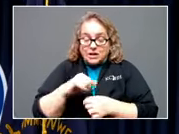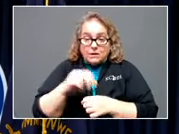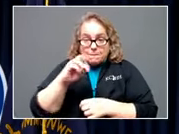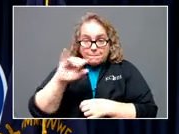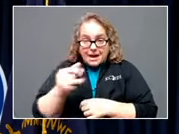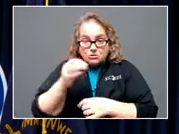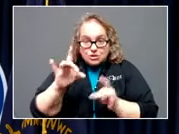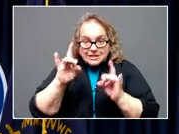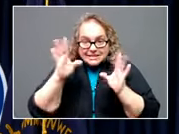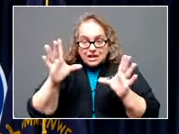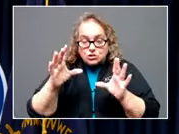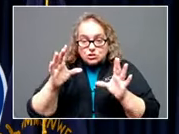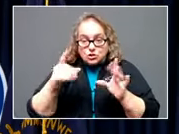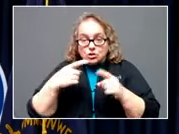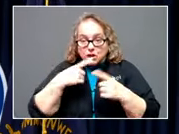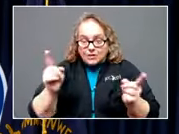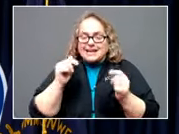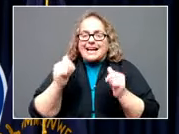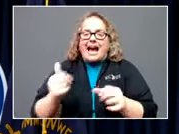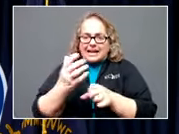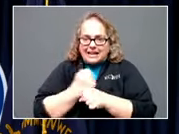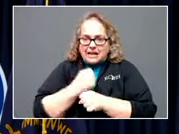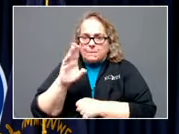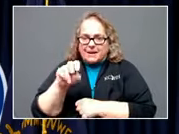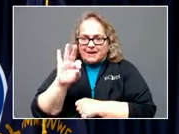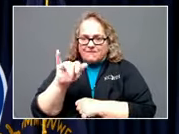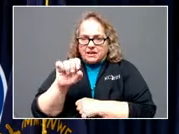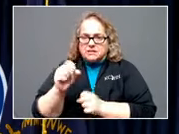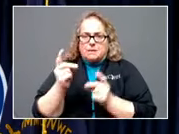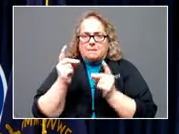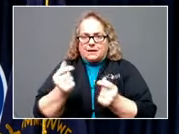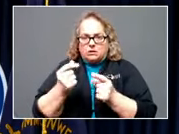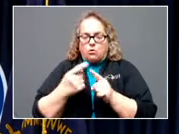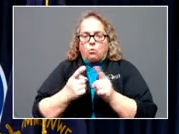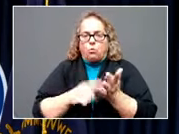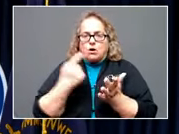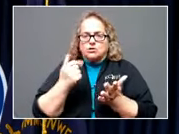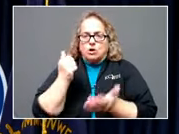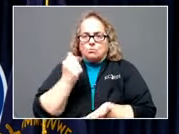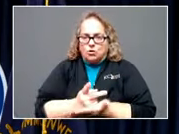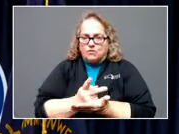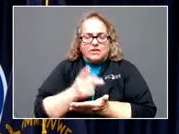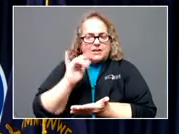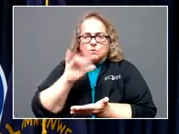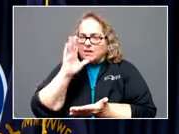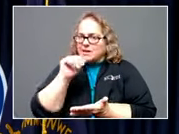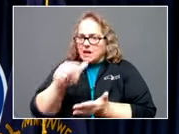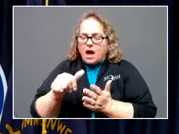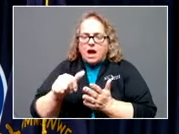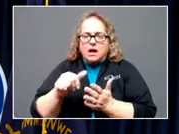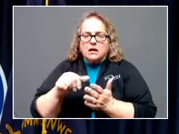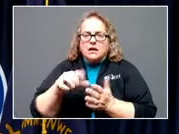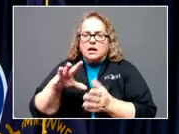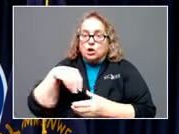get benefits almost immediately once approved. This will include claims starting on December